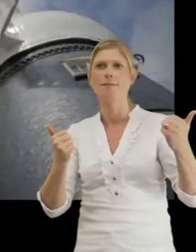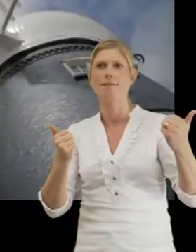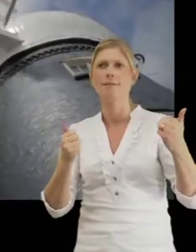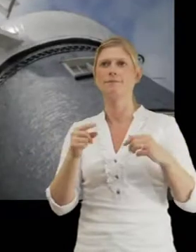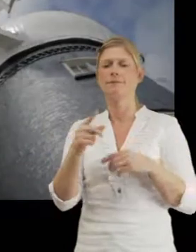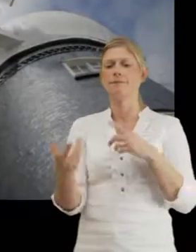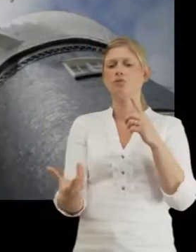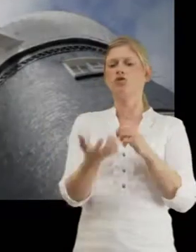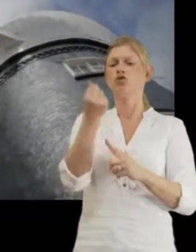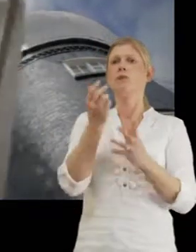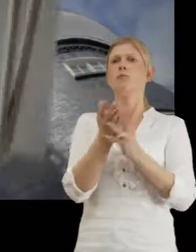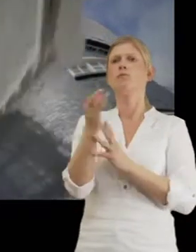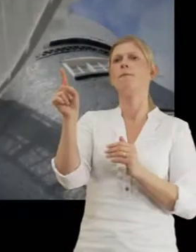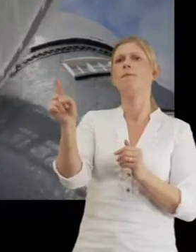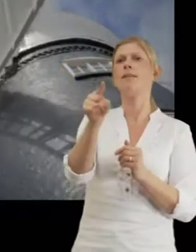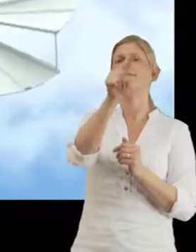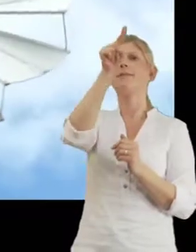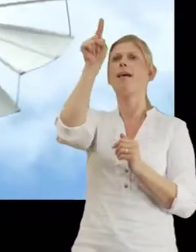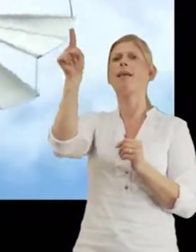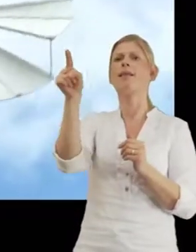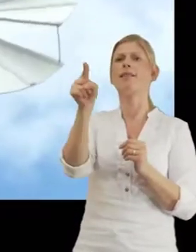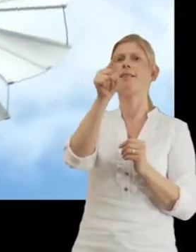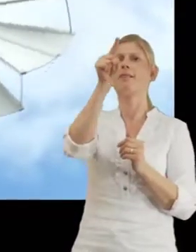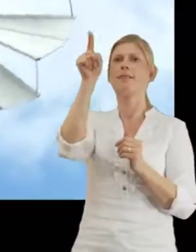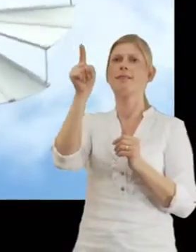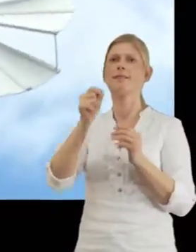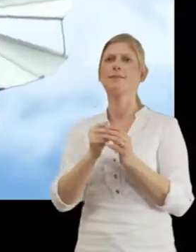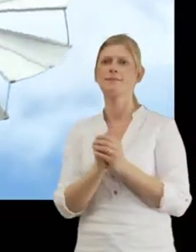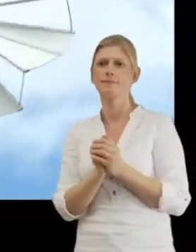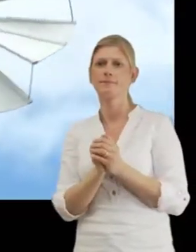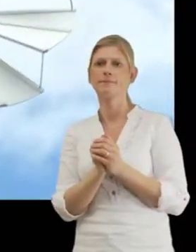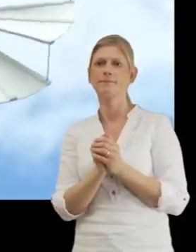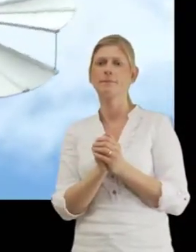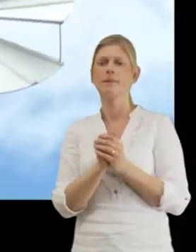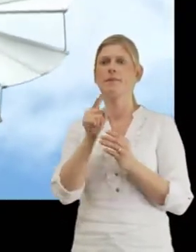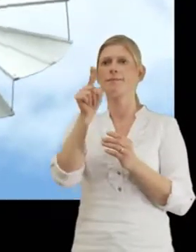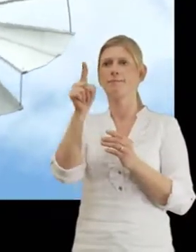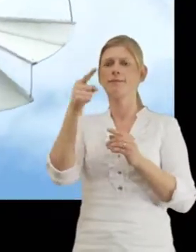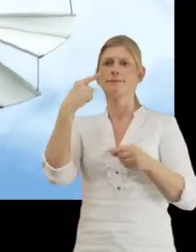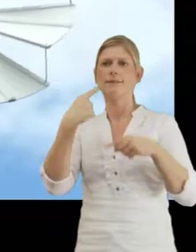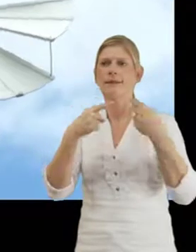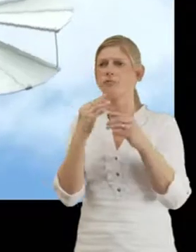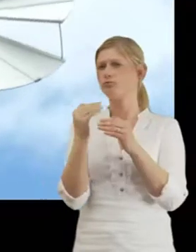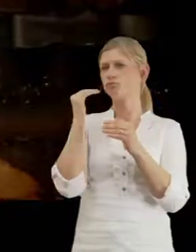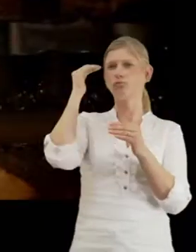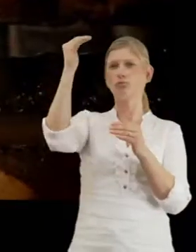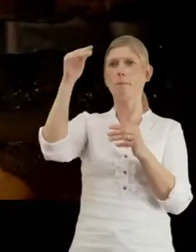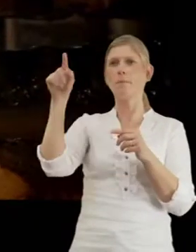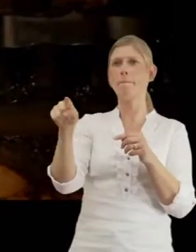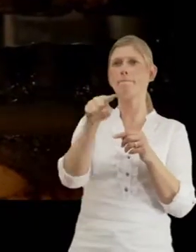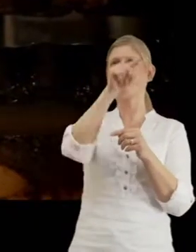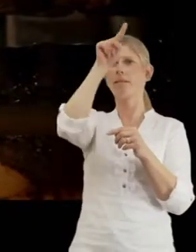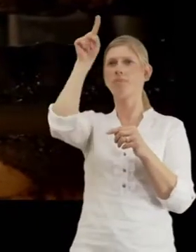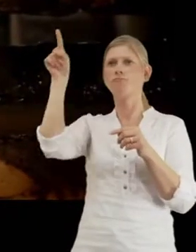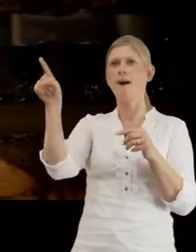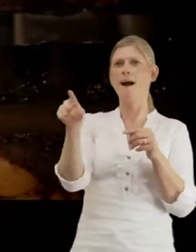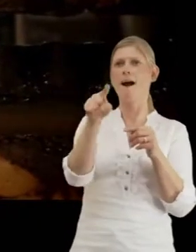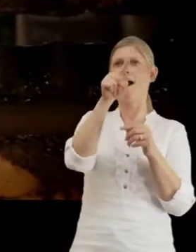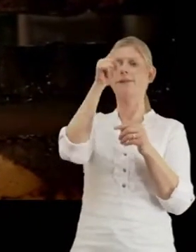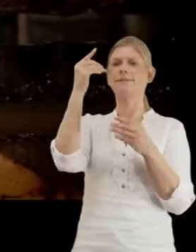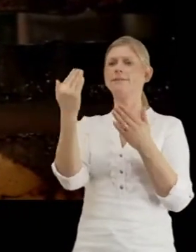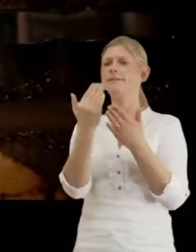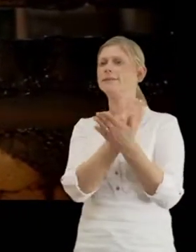is achieved by the fantail sail, which enables the top of the windmill to rotate, keeping